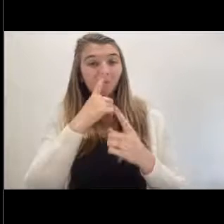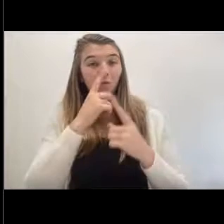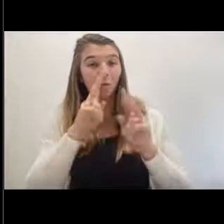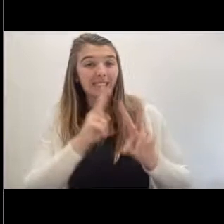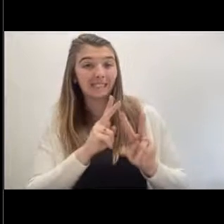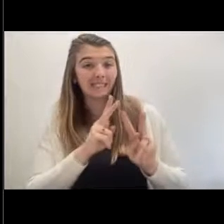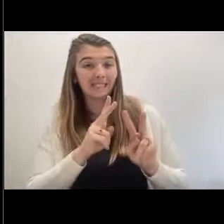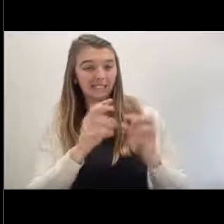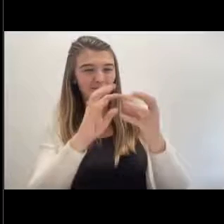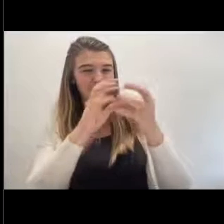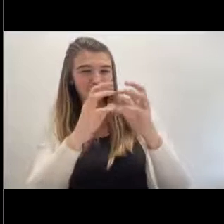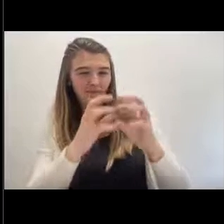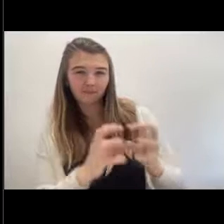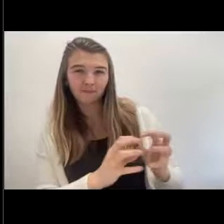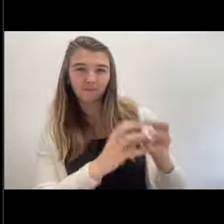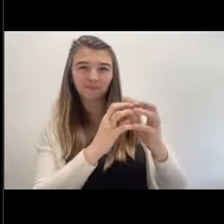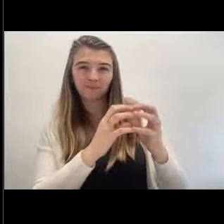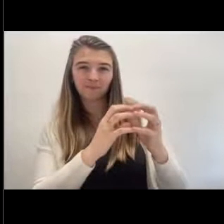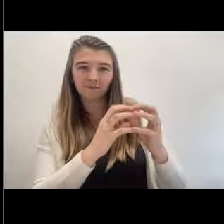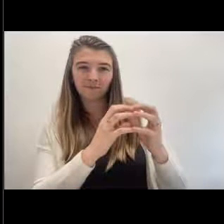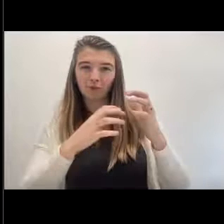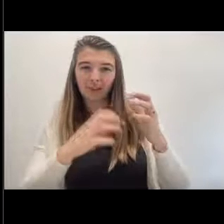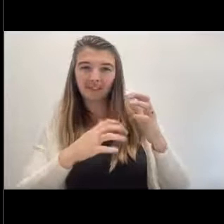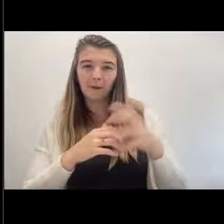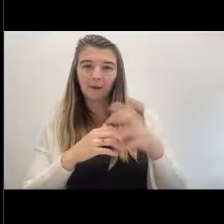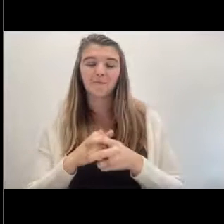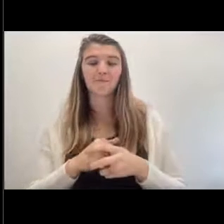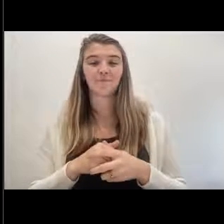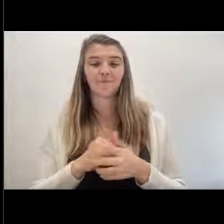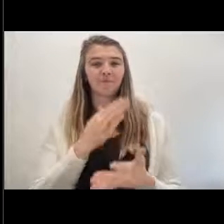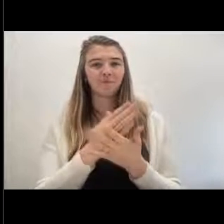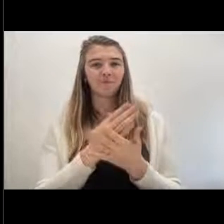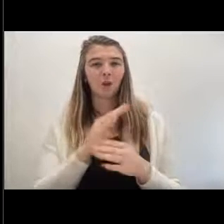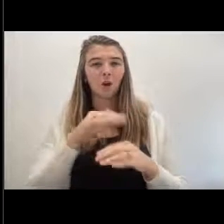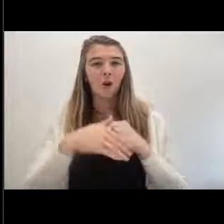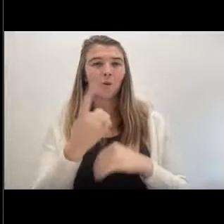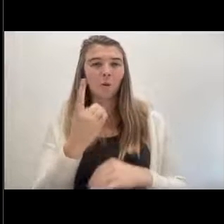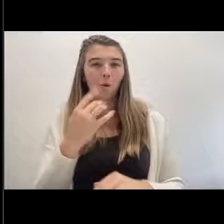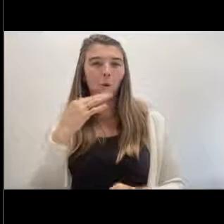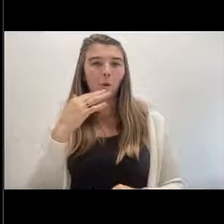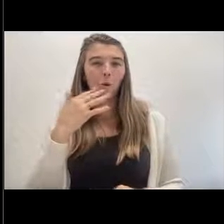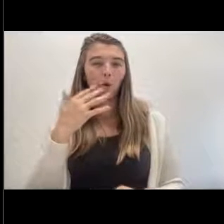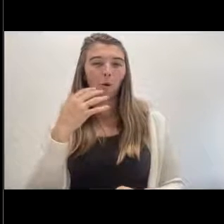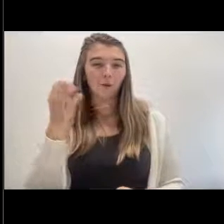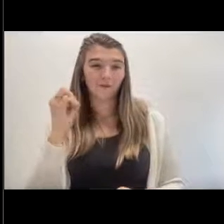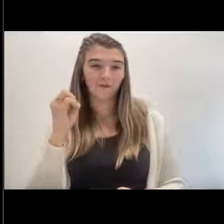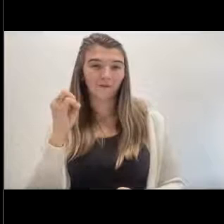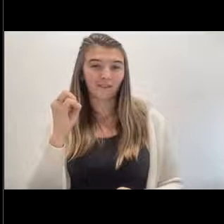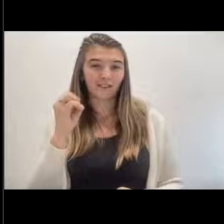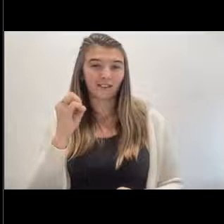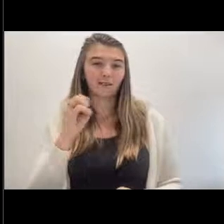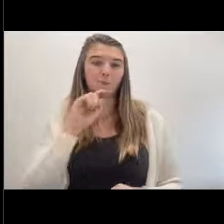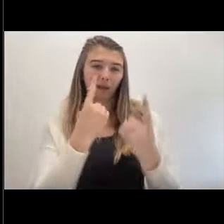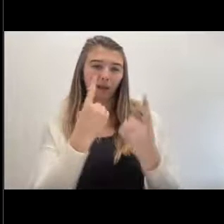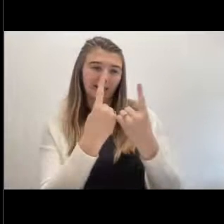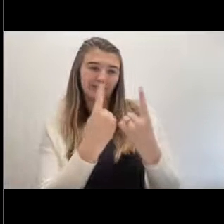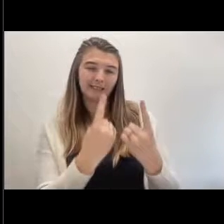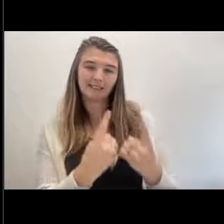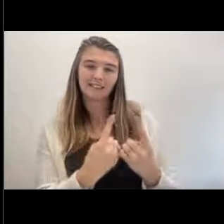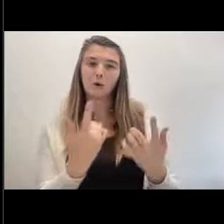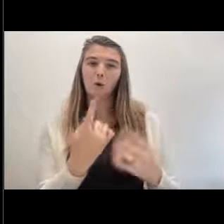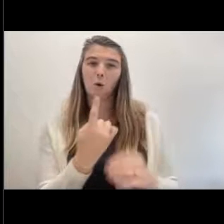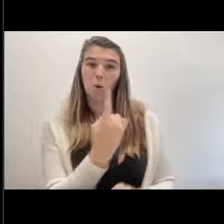are over 150 monomers that can make these polyhydroxyalkanoates. So it's not one polymer, rather a family of polymers similar